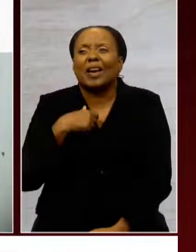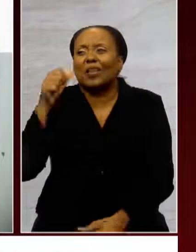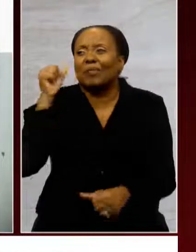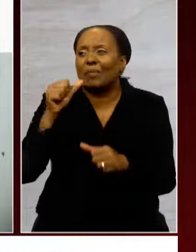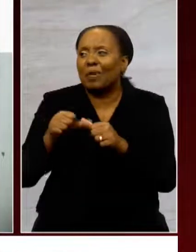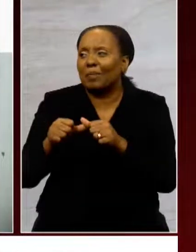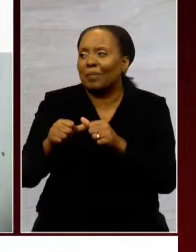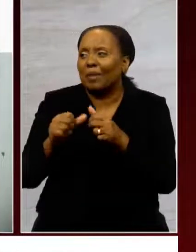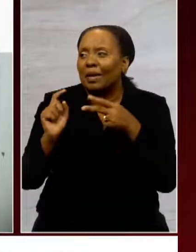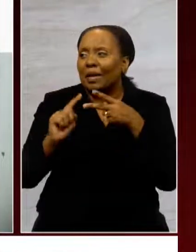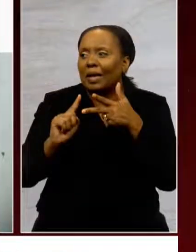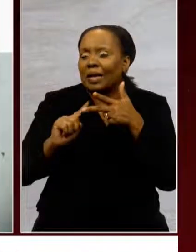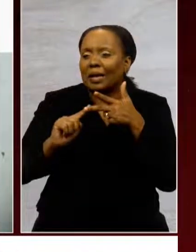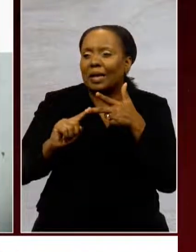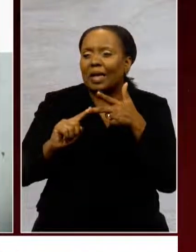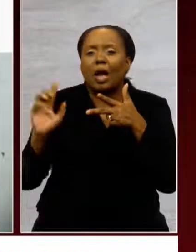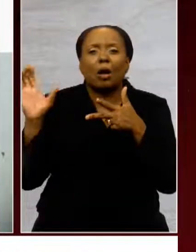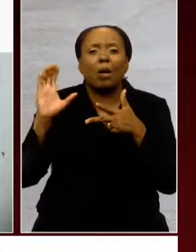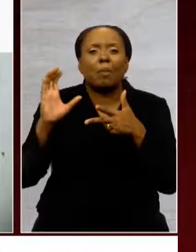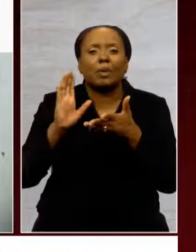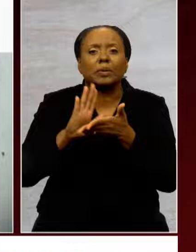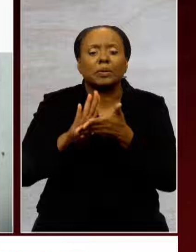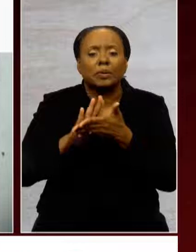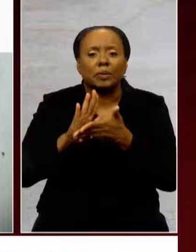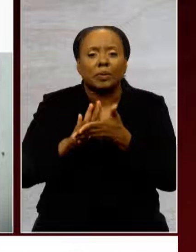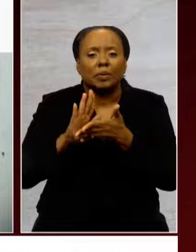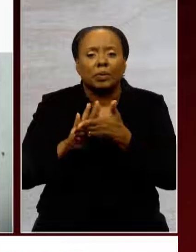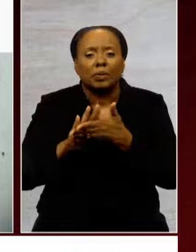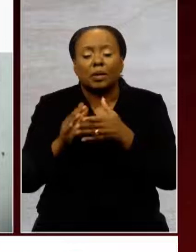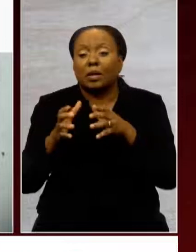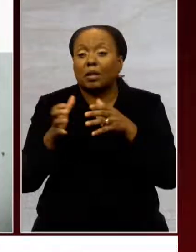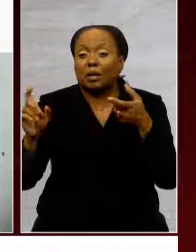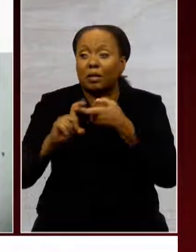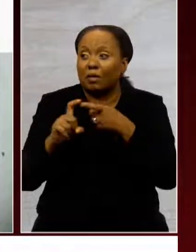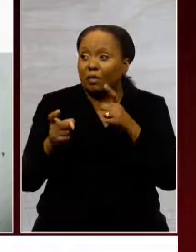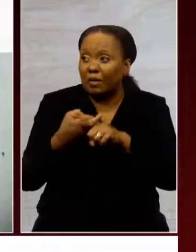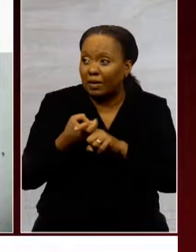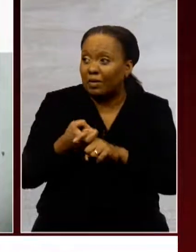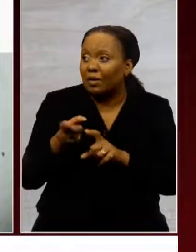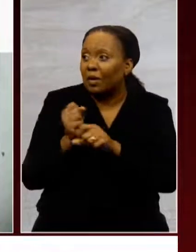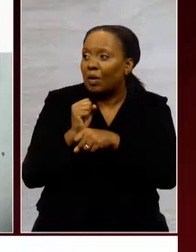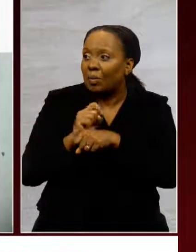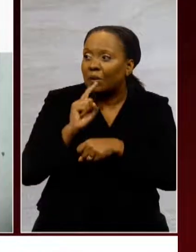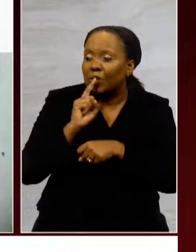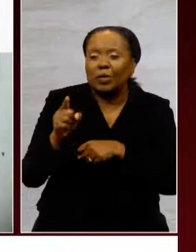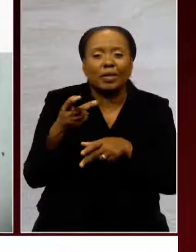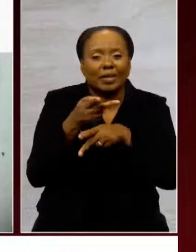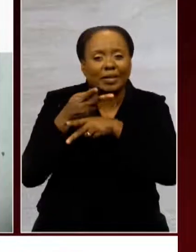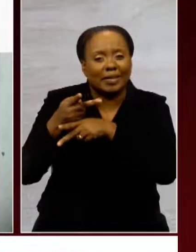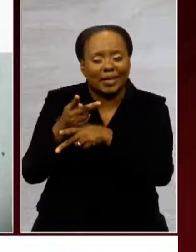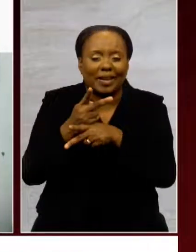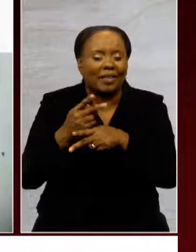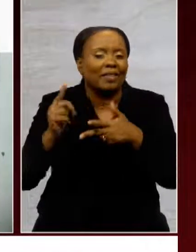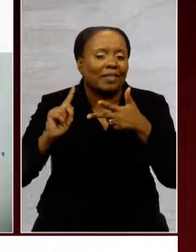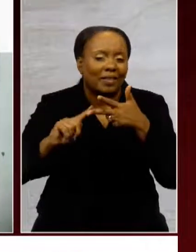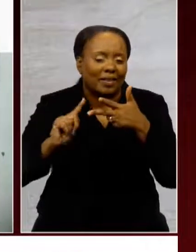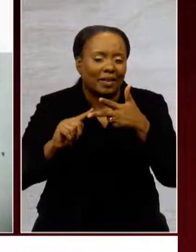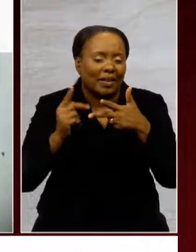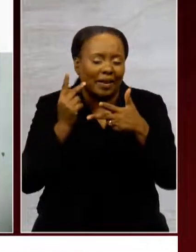at Combermere. She had a number of friends there who would make sure that she was taken care of during that